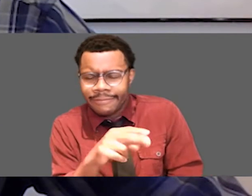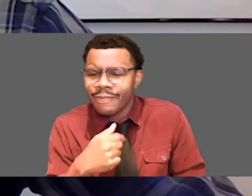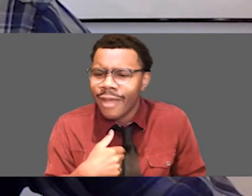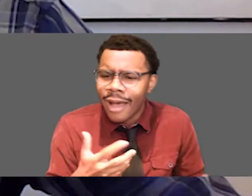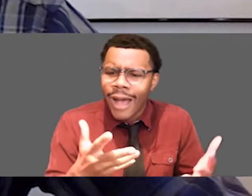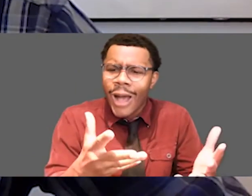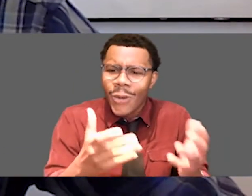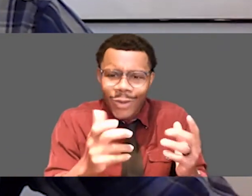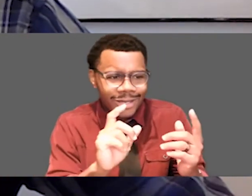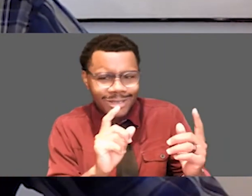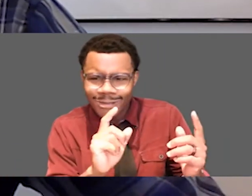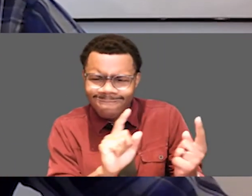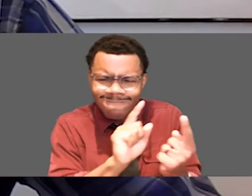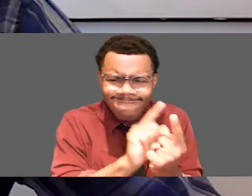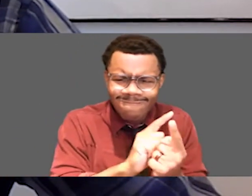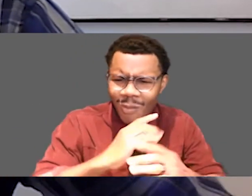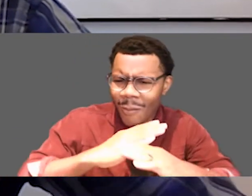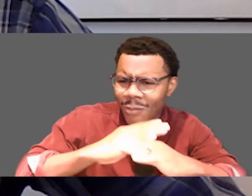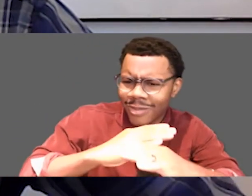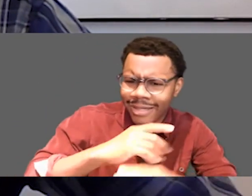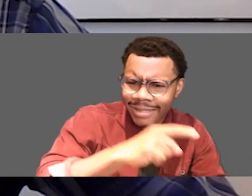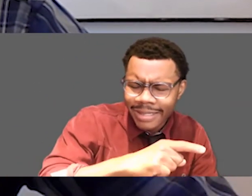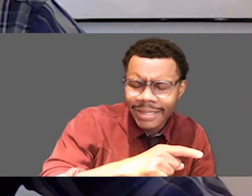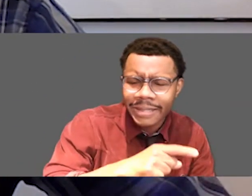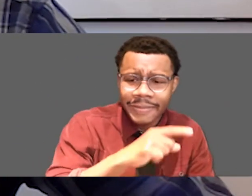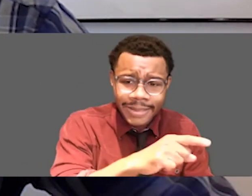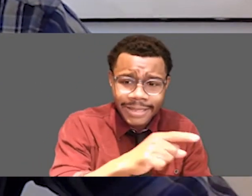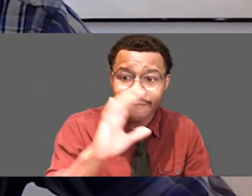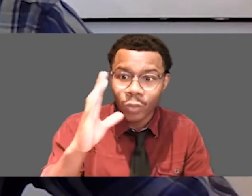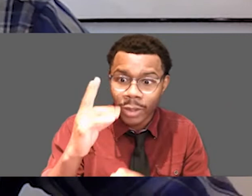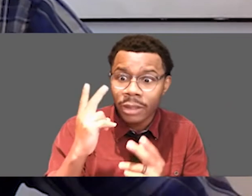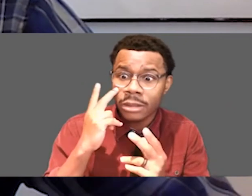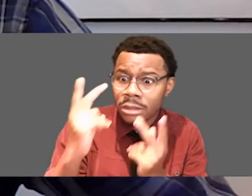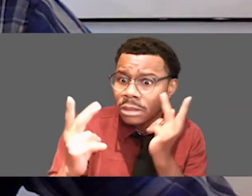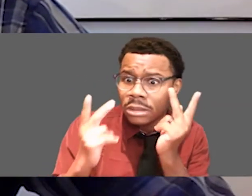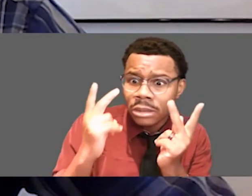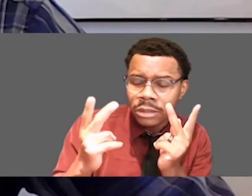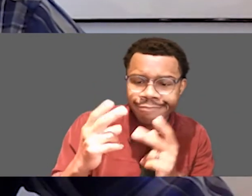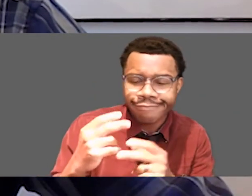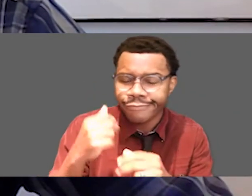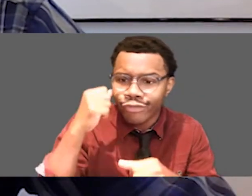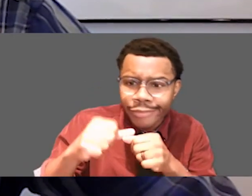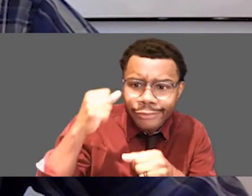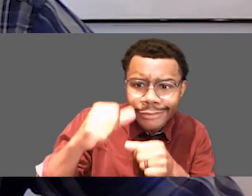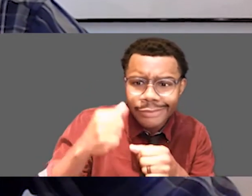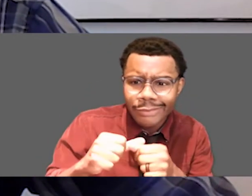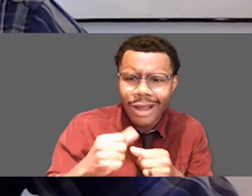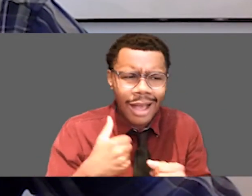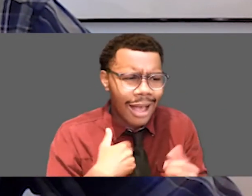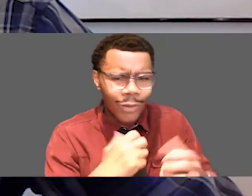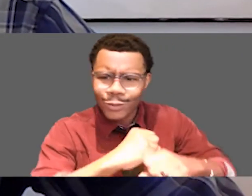out to him and shield him from witnessing all the things that he will undoubtedly remember decades from